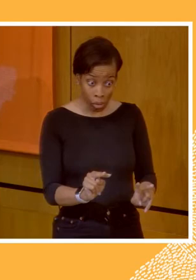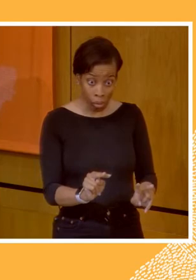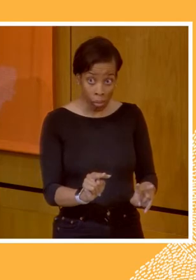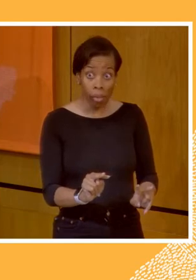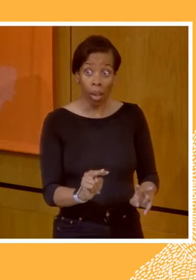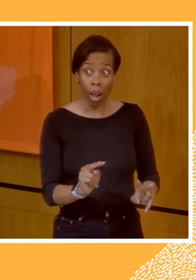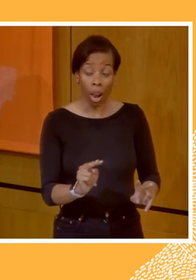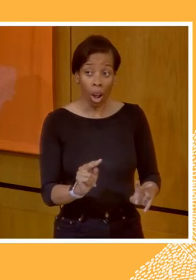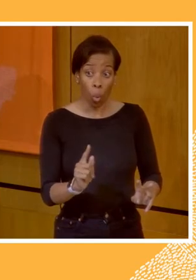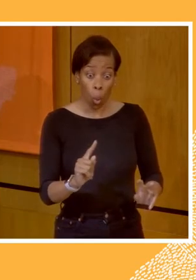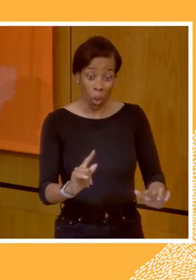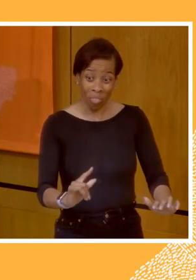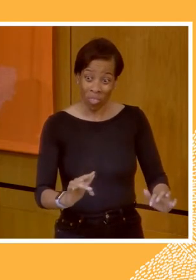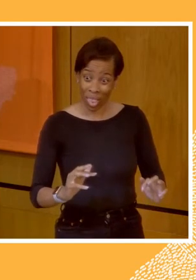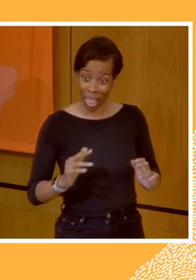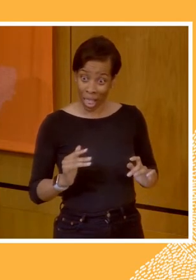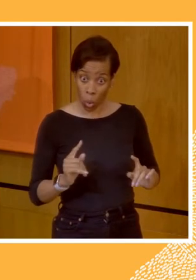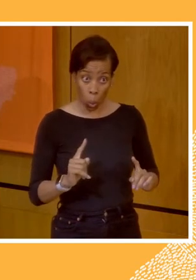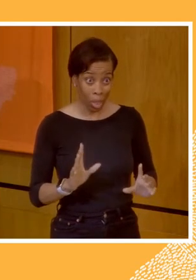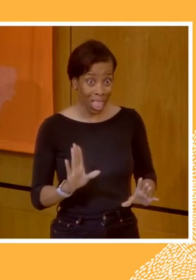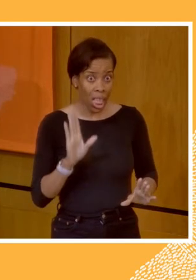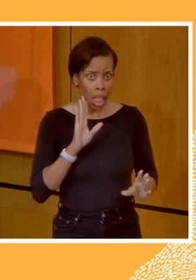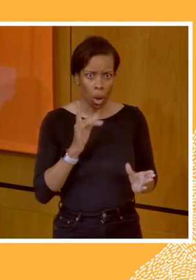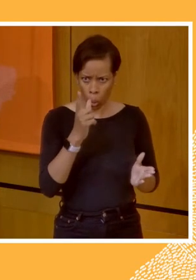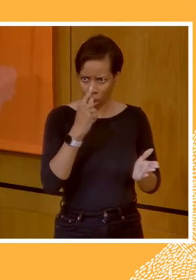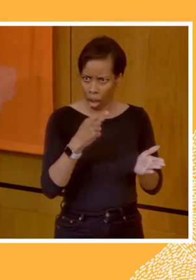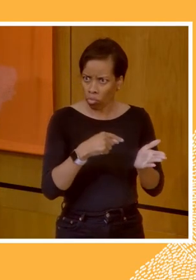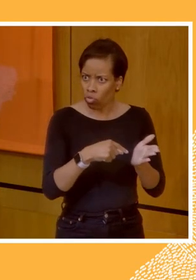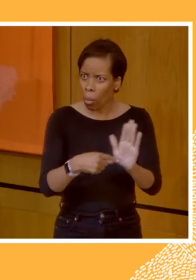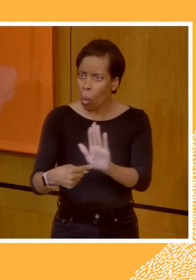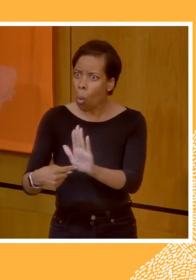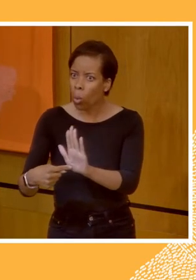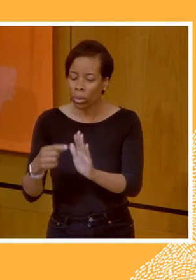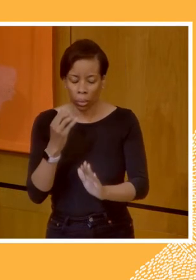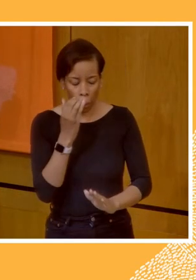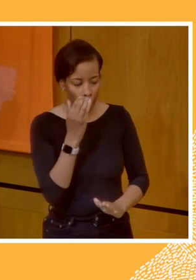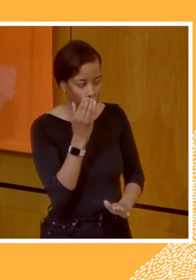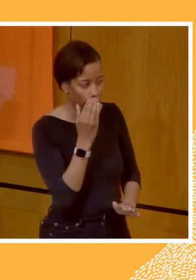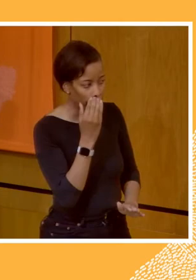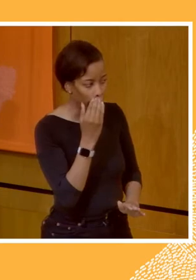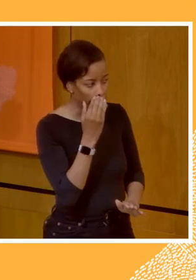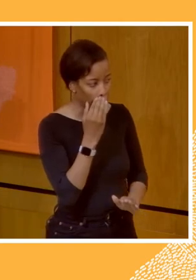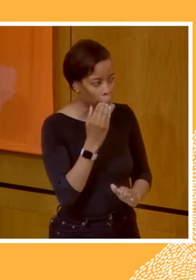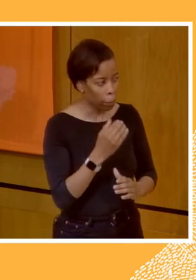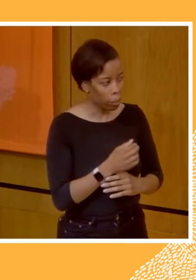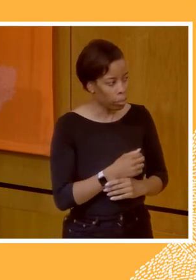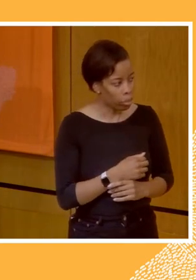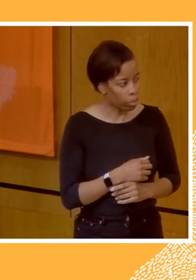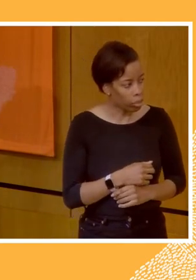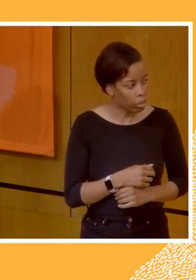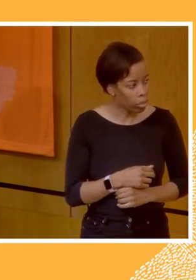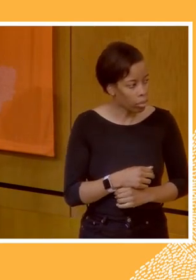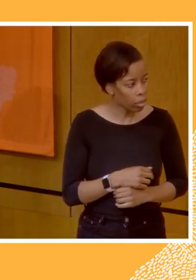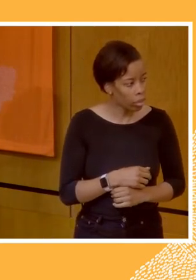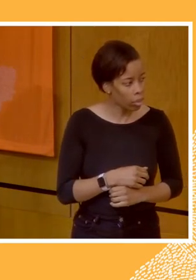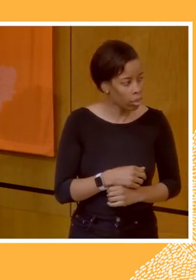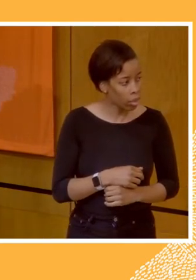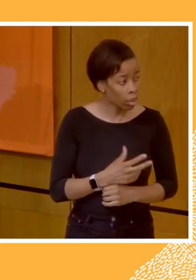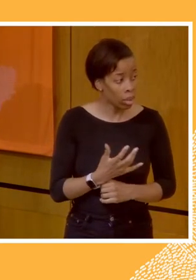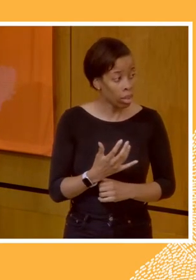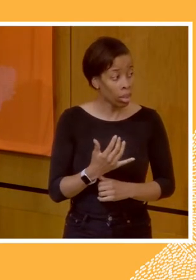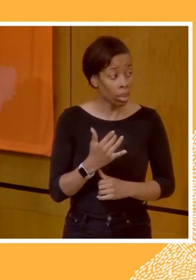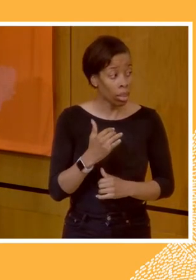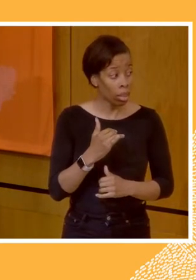hear or feel. So maybe for the bees, maybe somebody may be telling me to go and record the